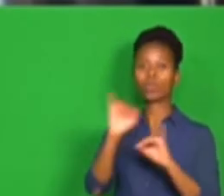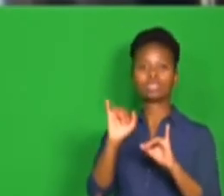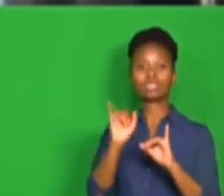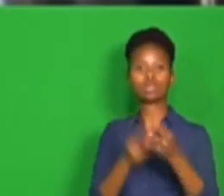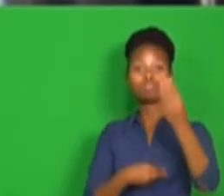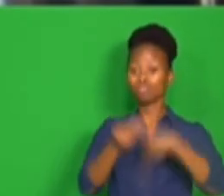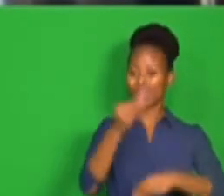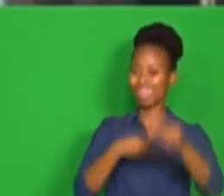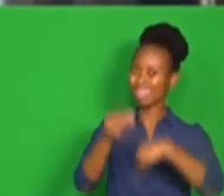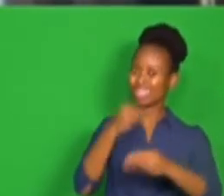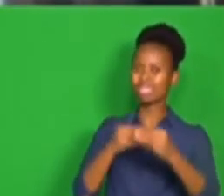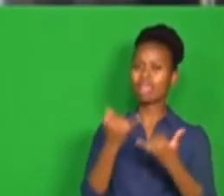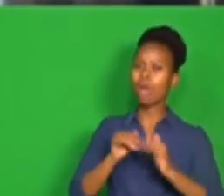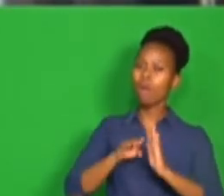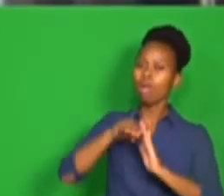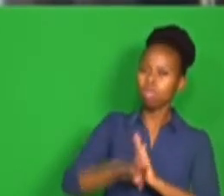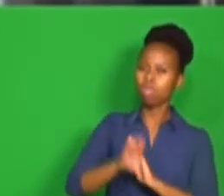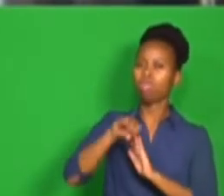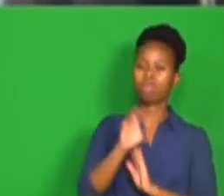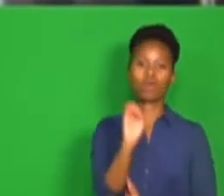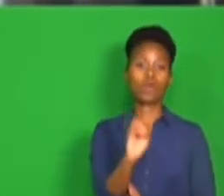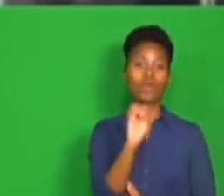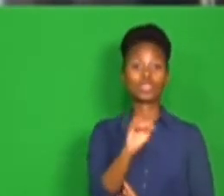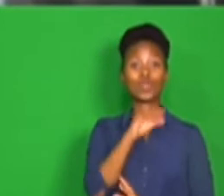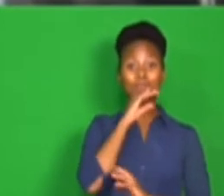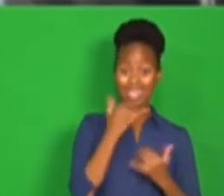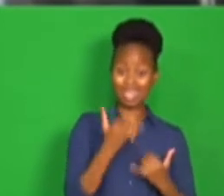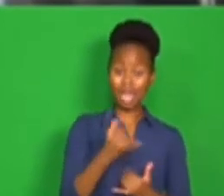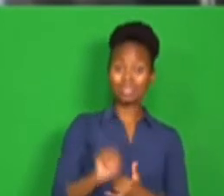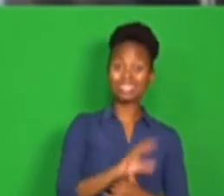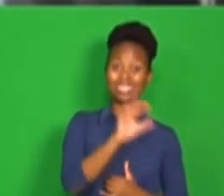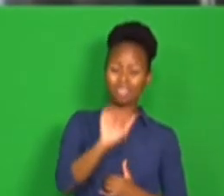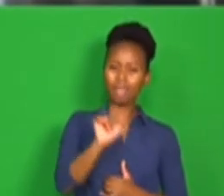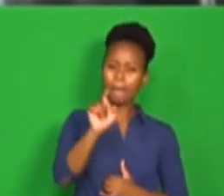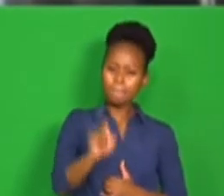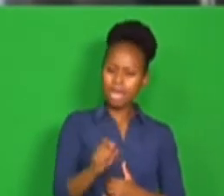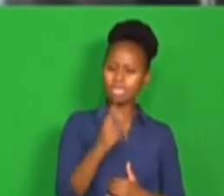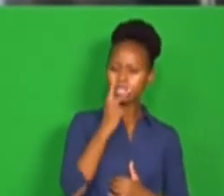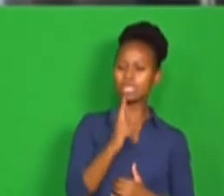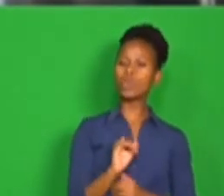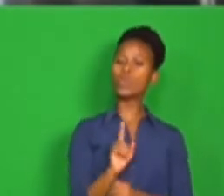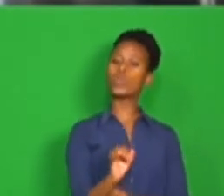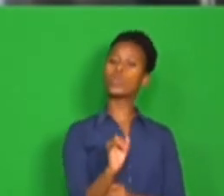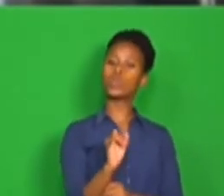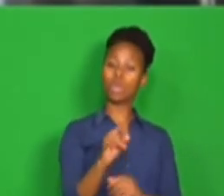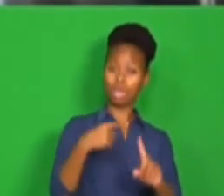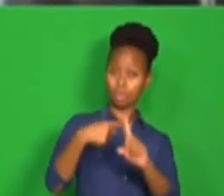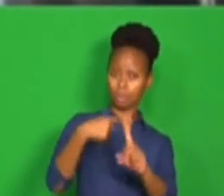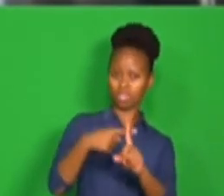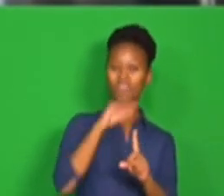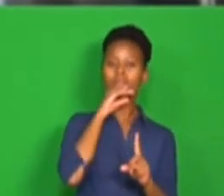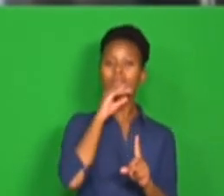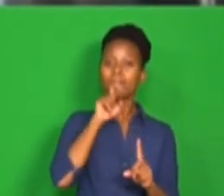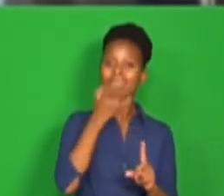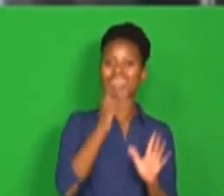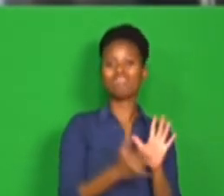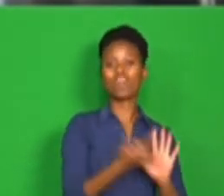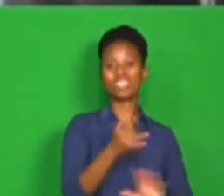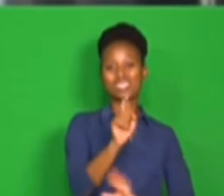South Africa takes advantage of that, we would actually see the growth outlook